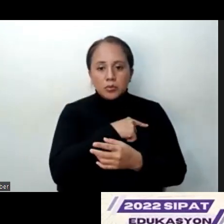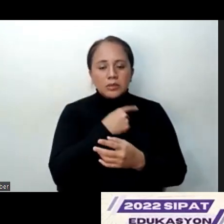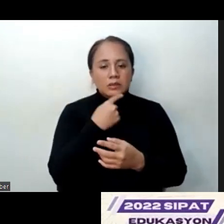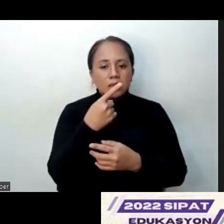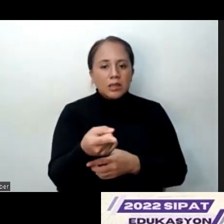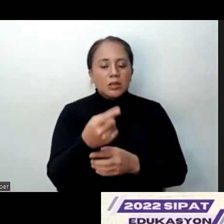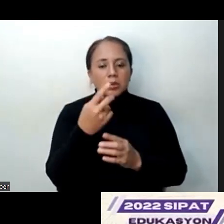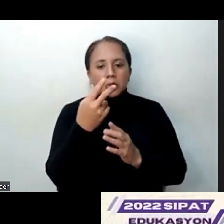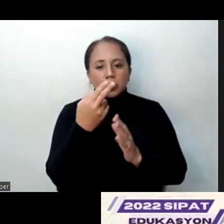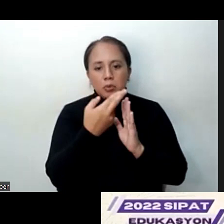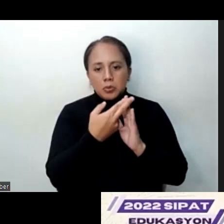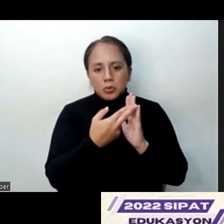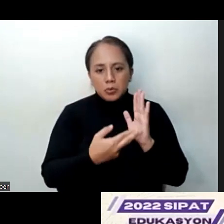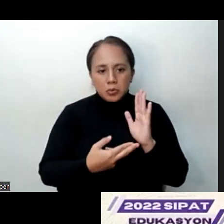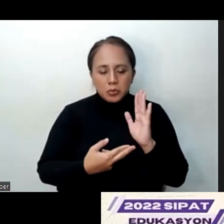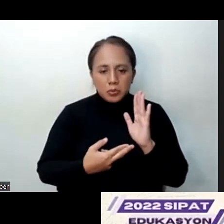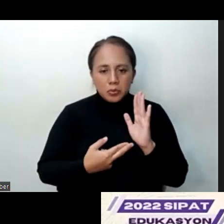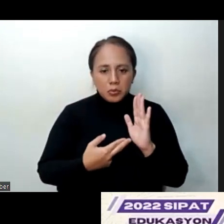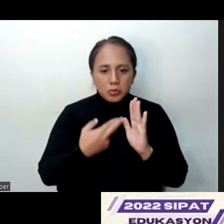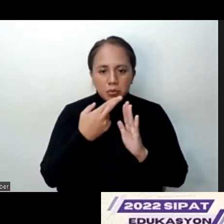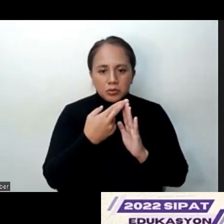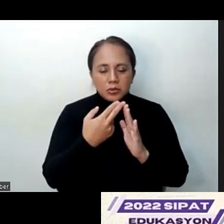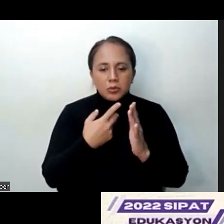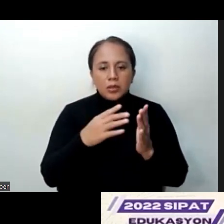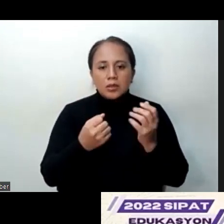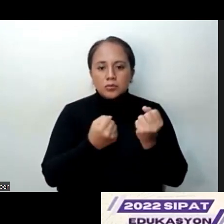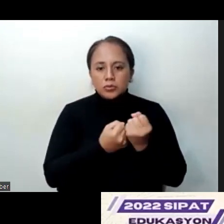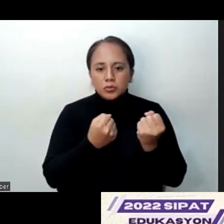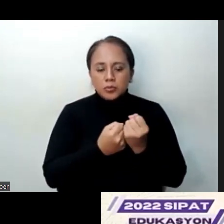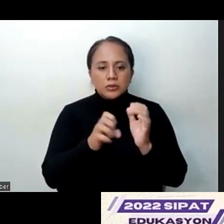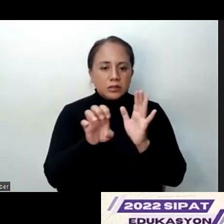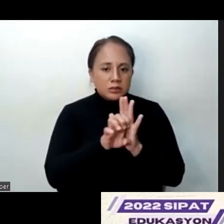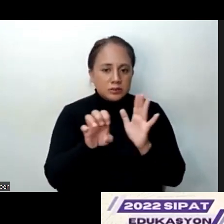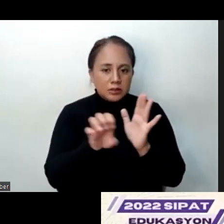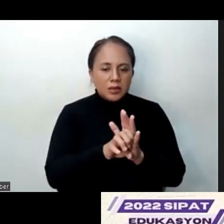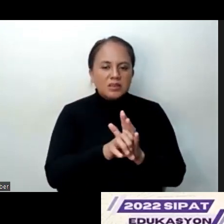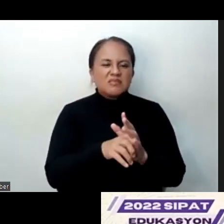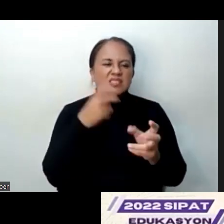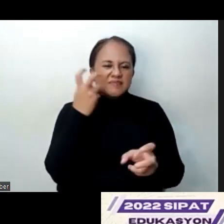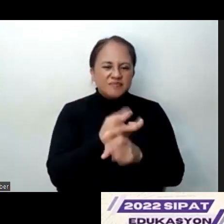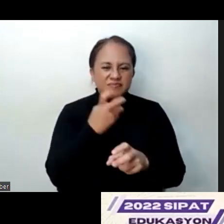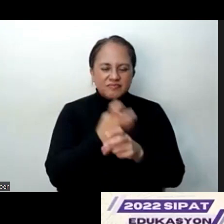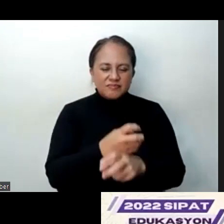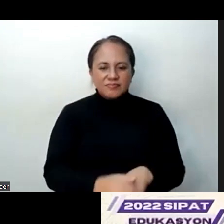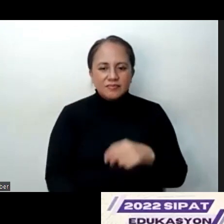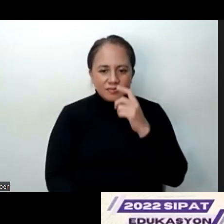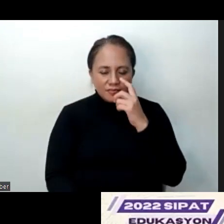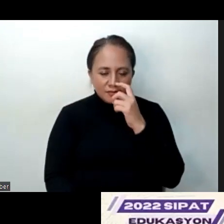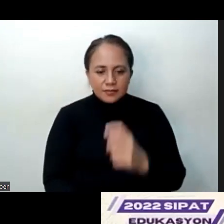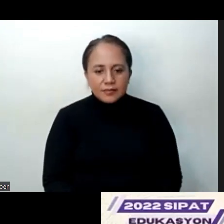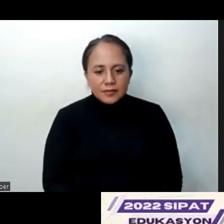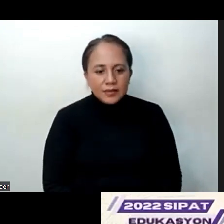the rules na wala naman siyang backed up na totoong example, mahihirapan din sila.